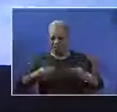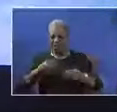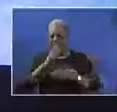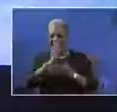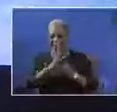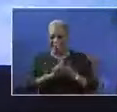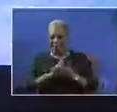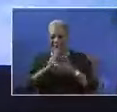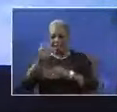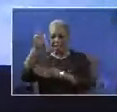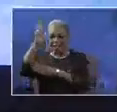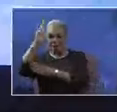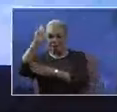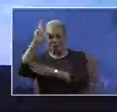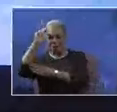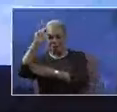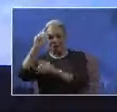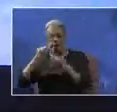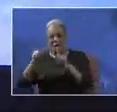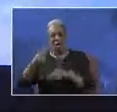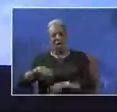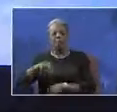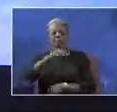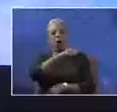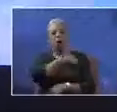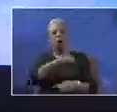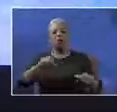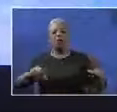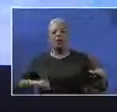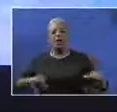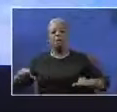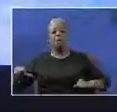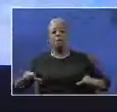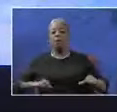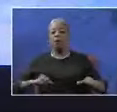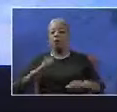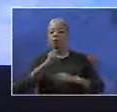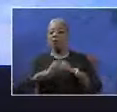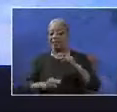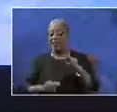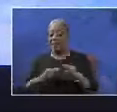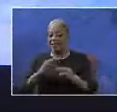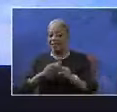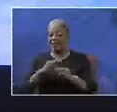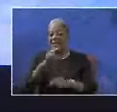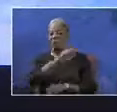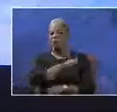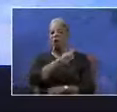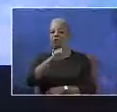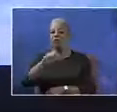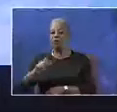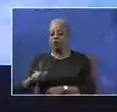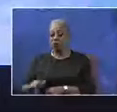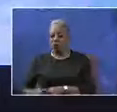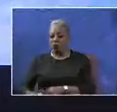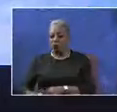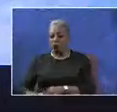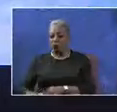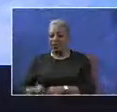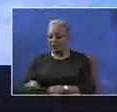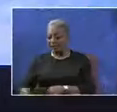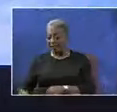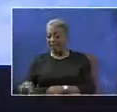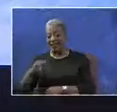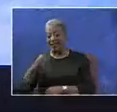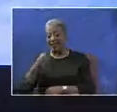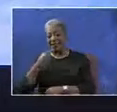we boast in the name of the Lord our God. In other words, what David said when he was at his spiritual